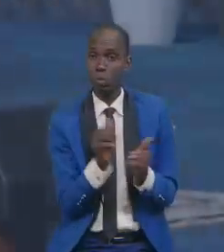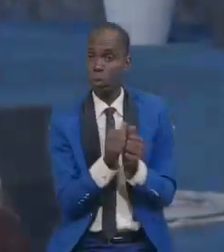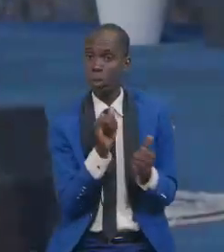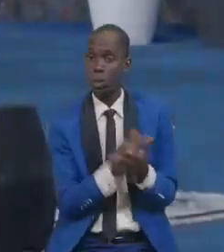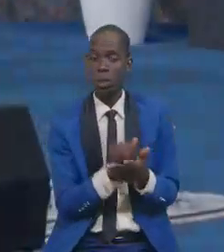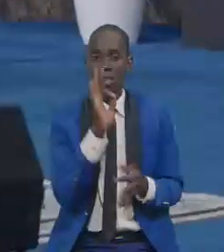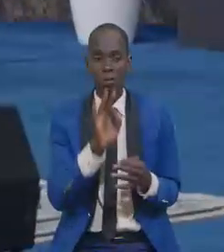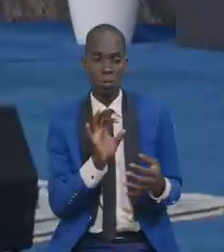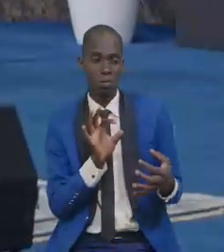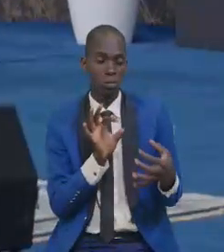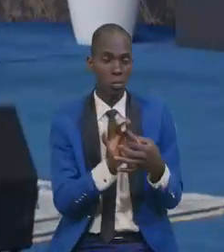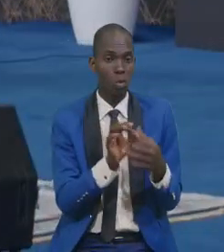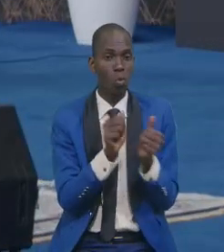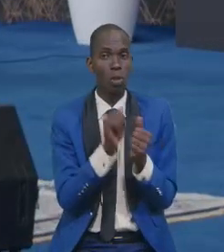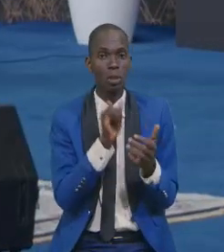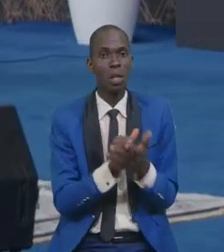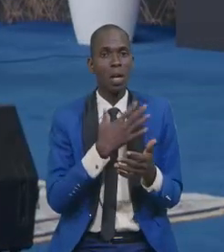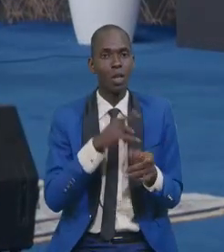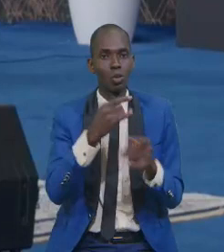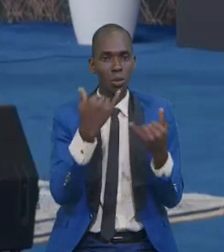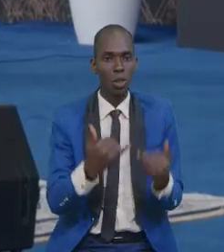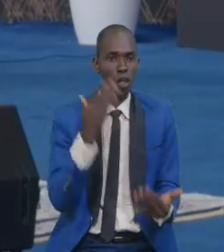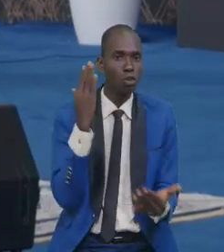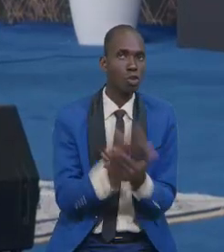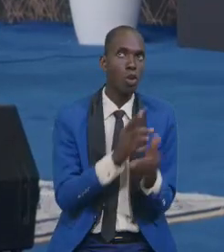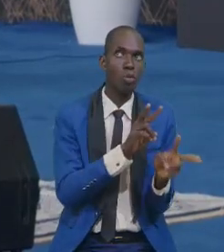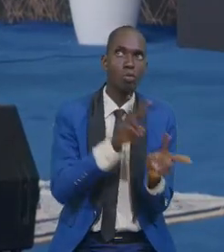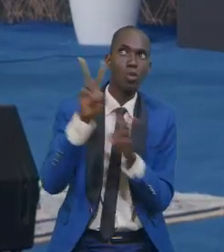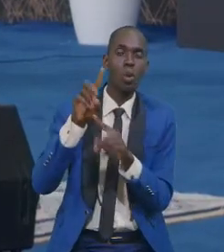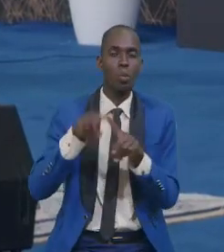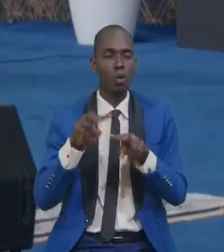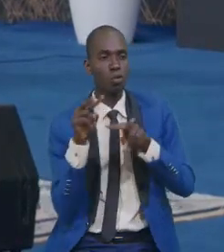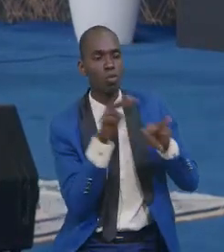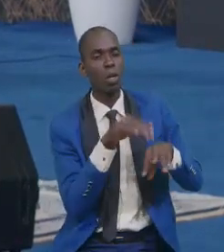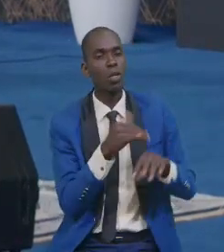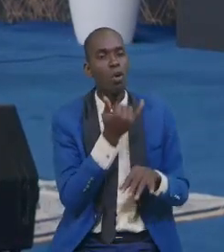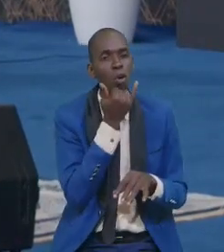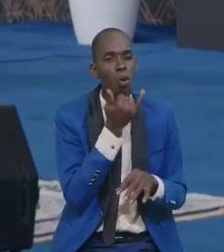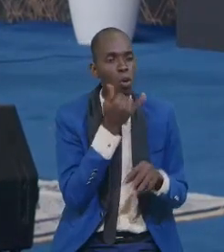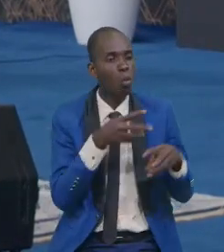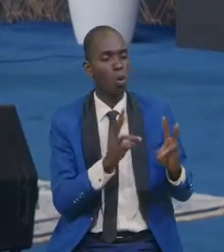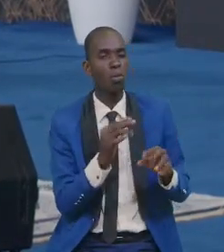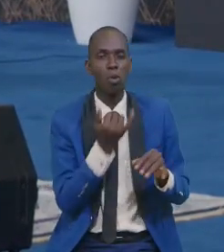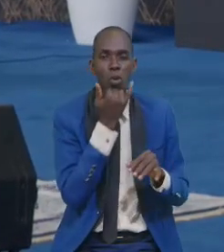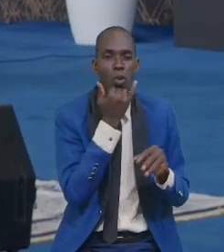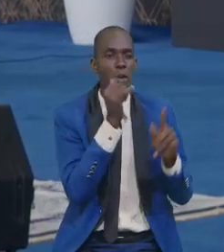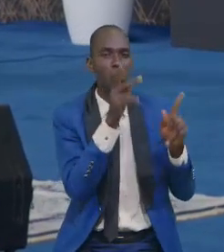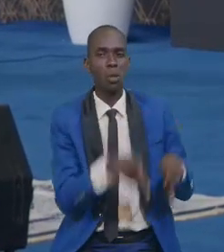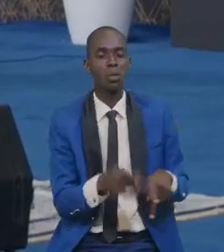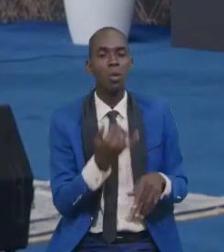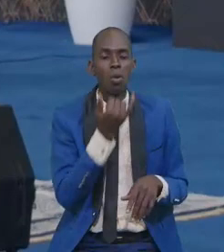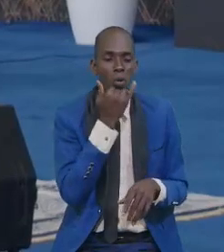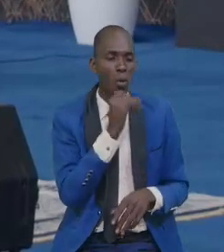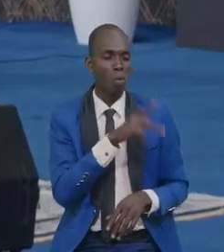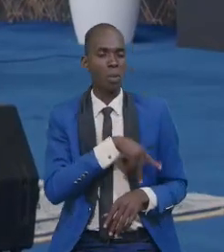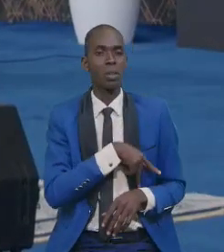them and you are looking in the wrong direction, in the wrong person, on the wrong personality, you